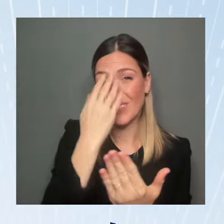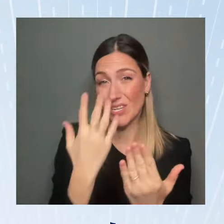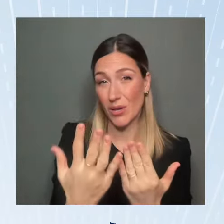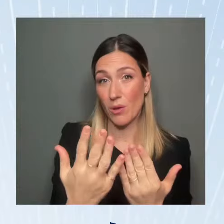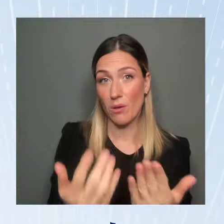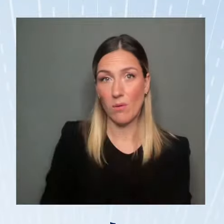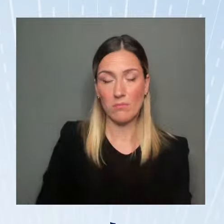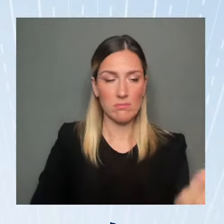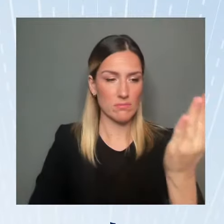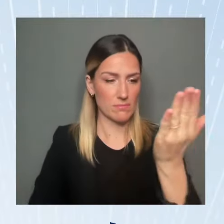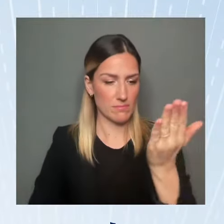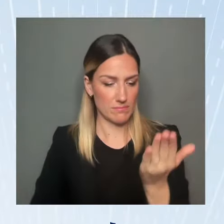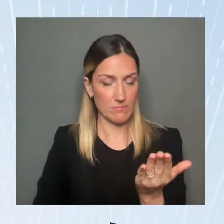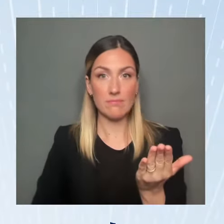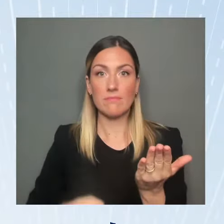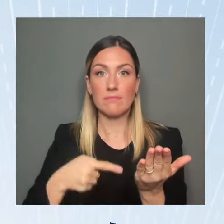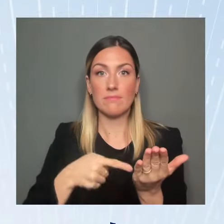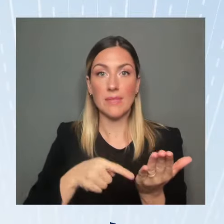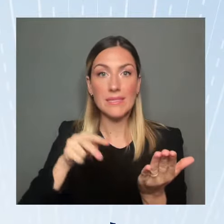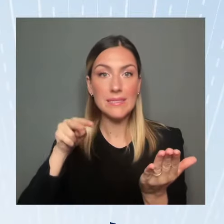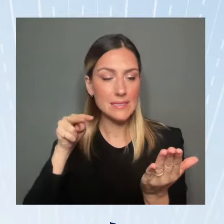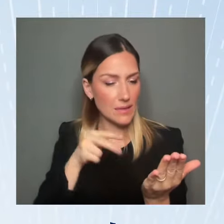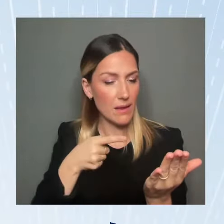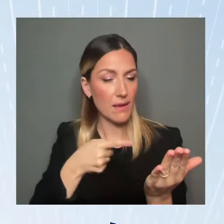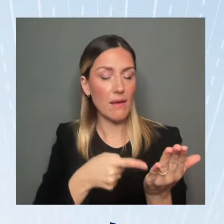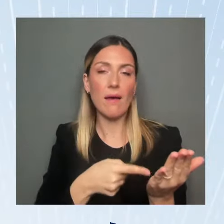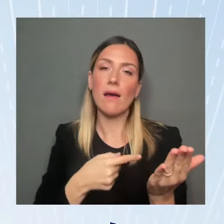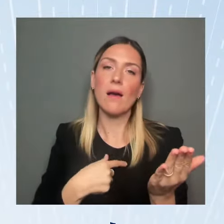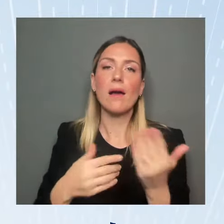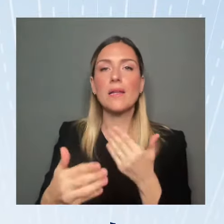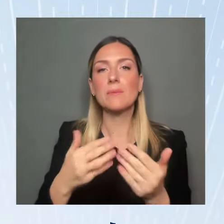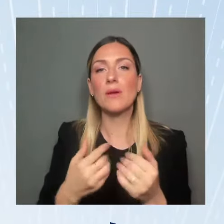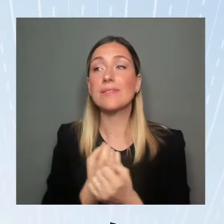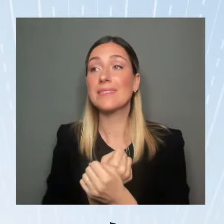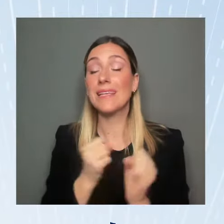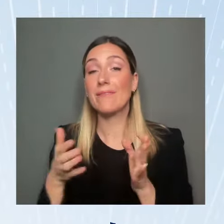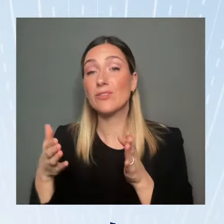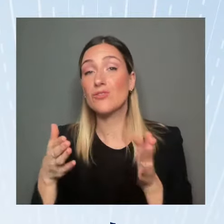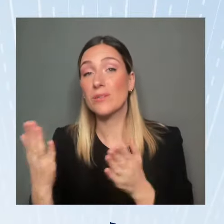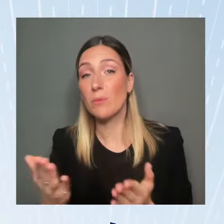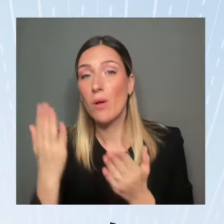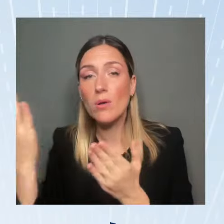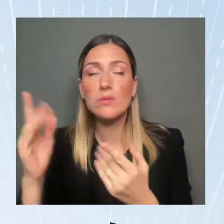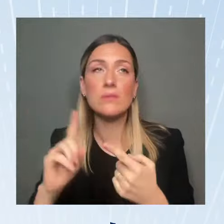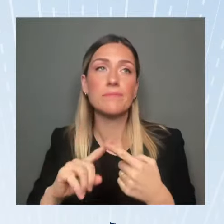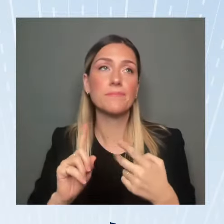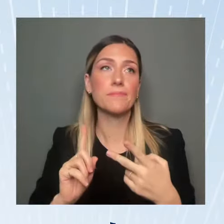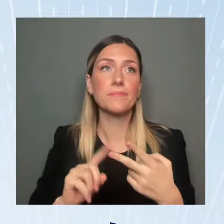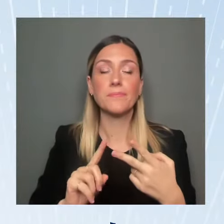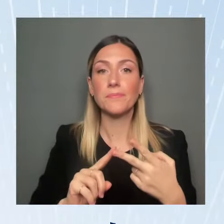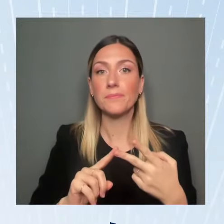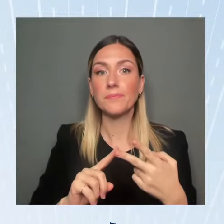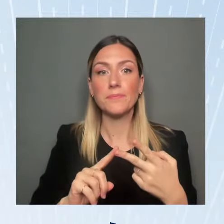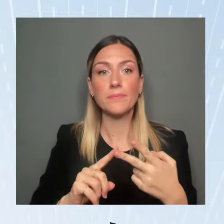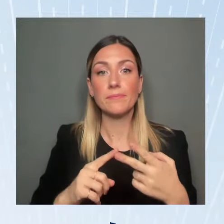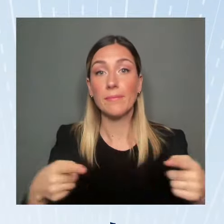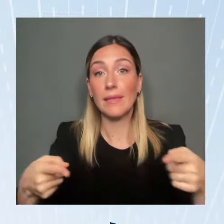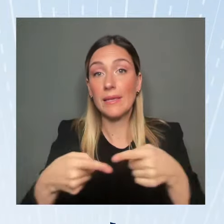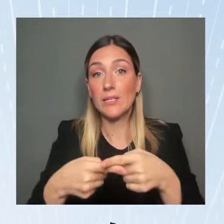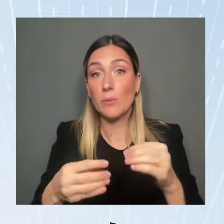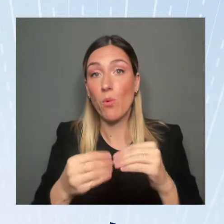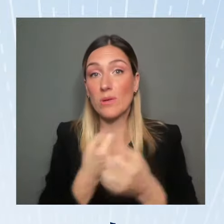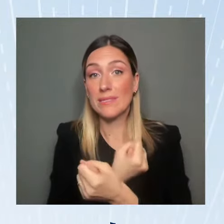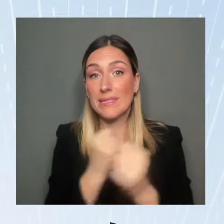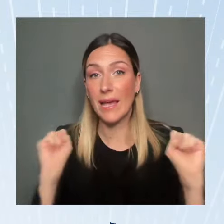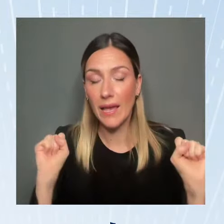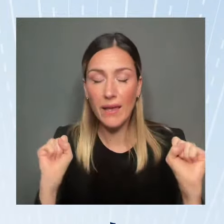us and we see whether it's an idea for a safe streets proposal to make an intersection safer, or